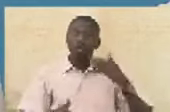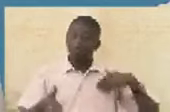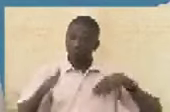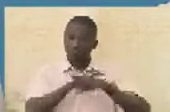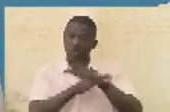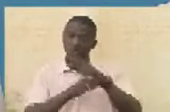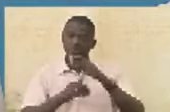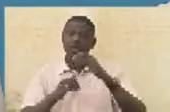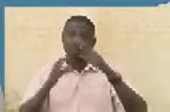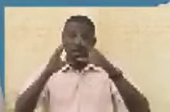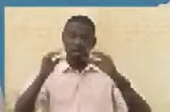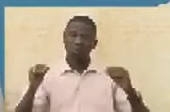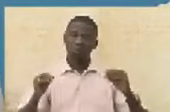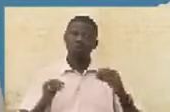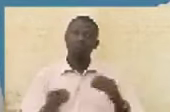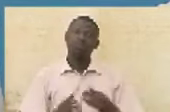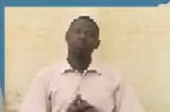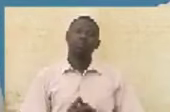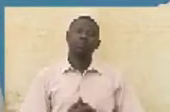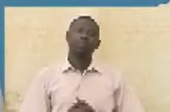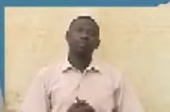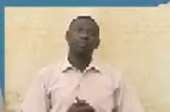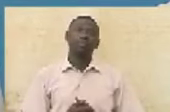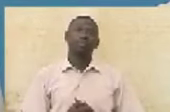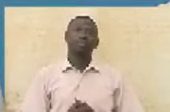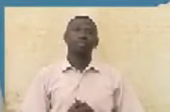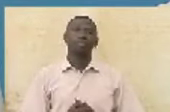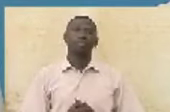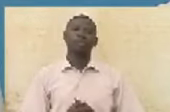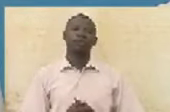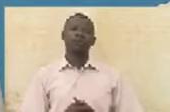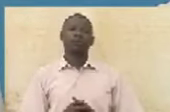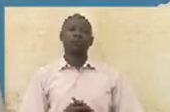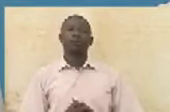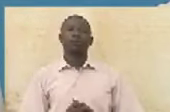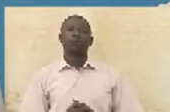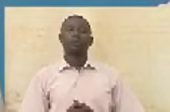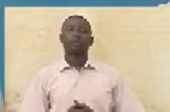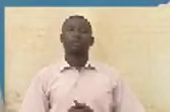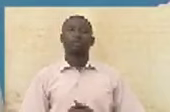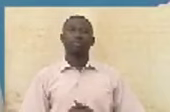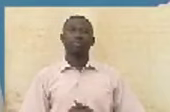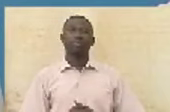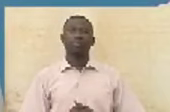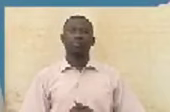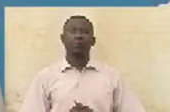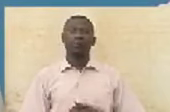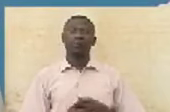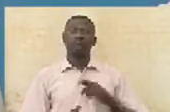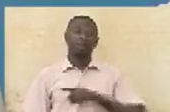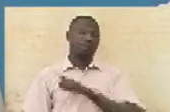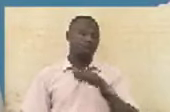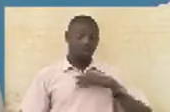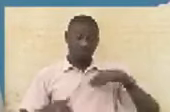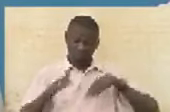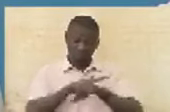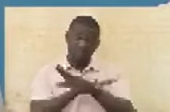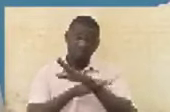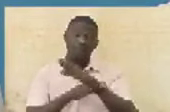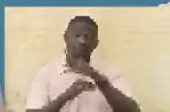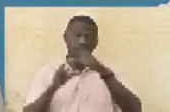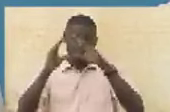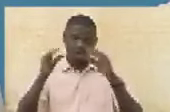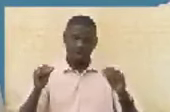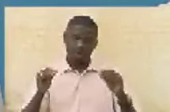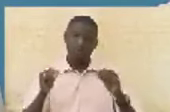kono. Ya fintin dina ne go ka ta fintin de. Ya saba ina saba za do ya guess ya boyin. They went after him into his